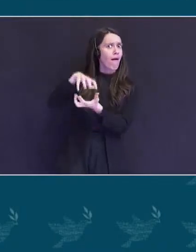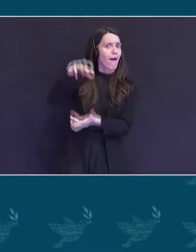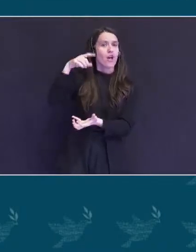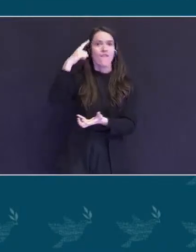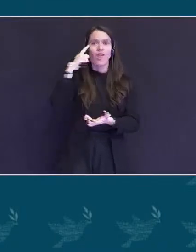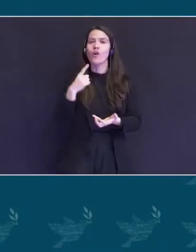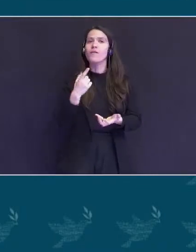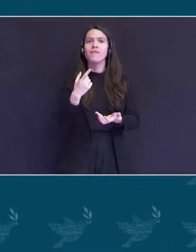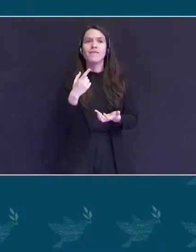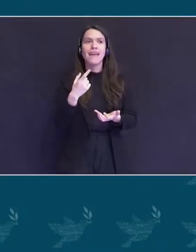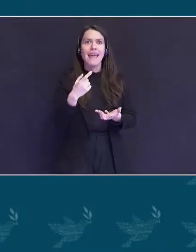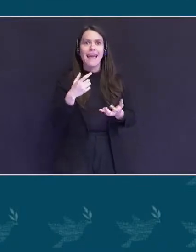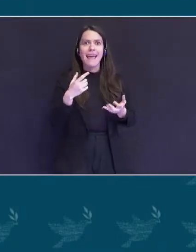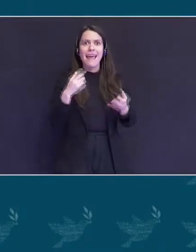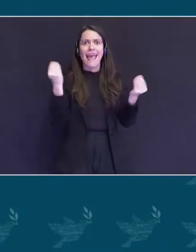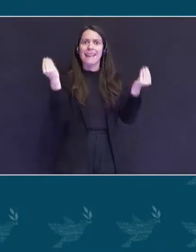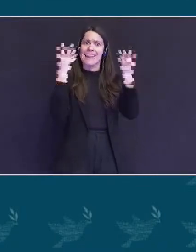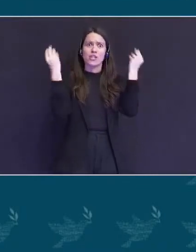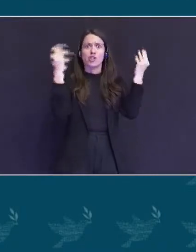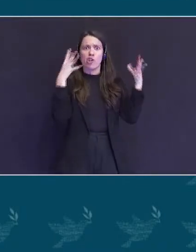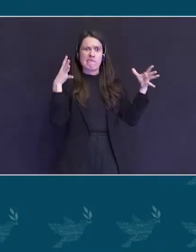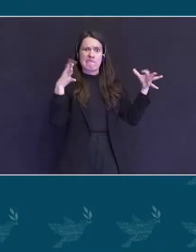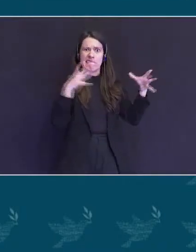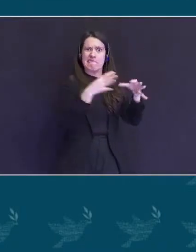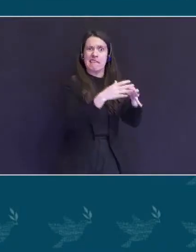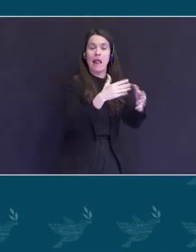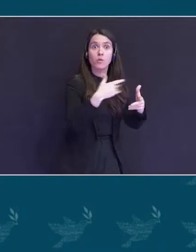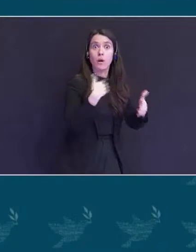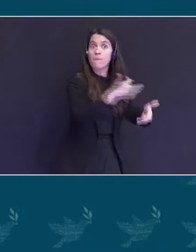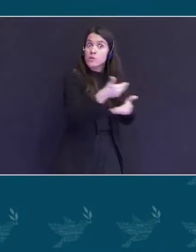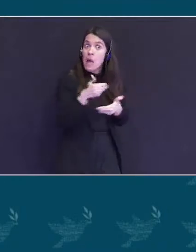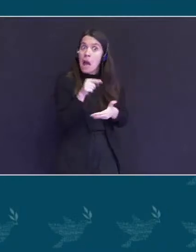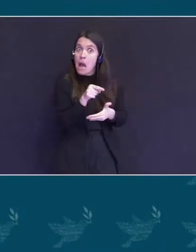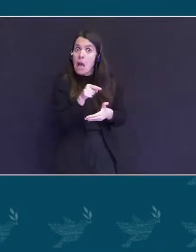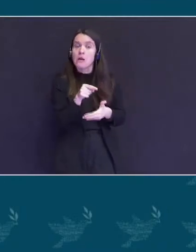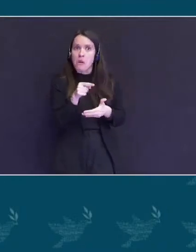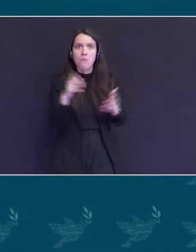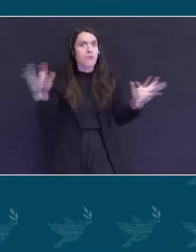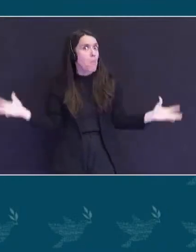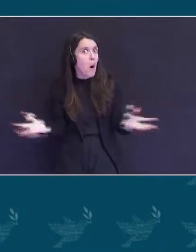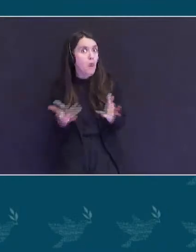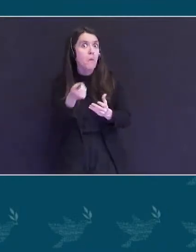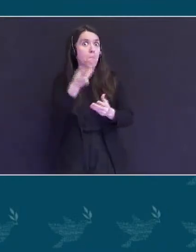endangered languages and promoting multilingual practices in society.